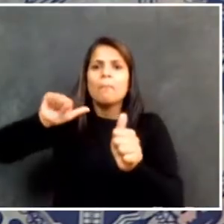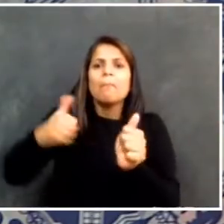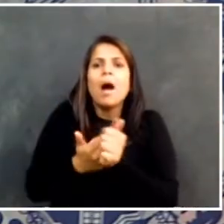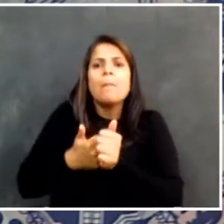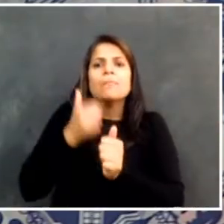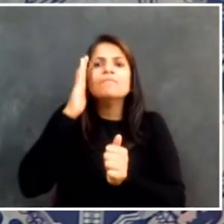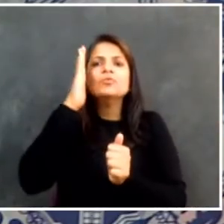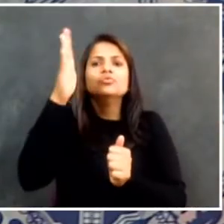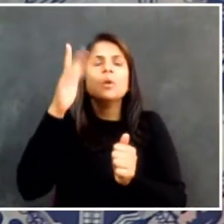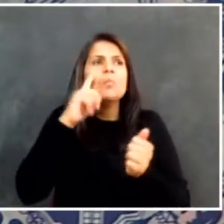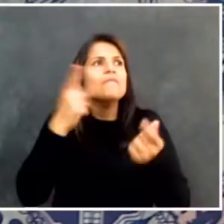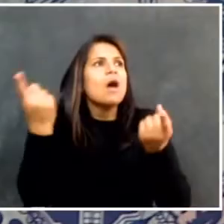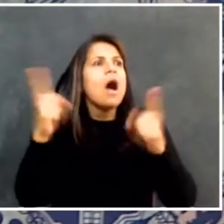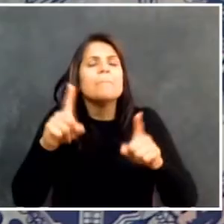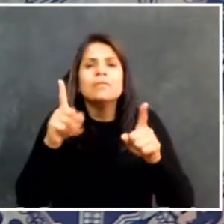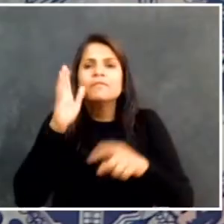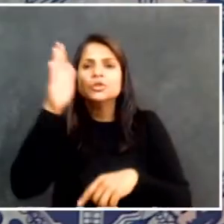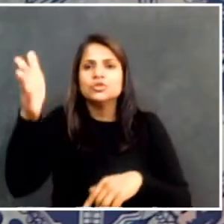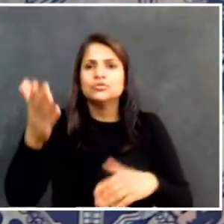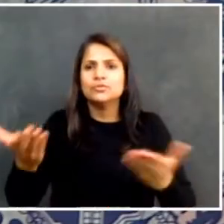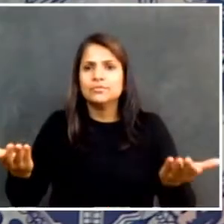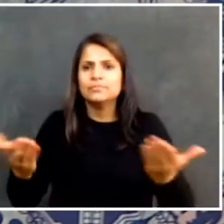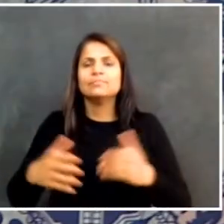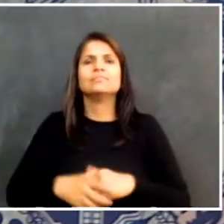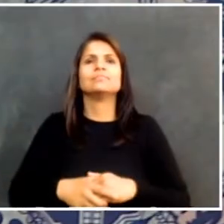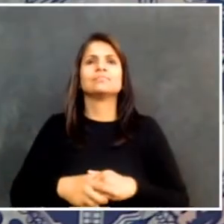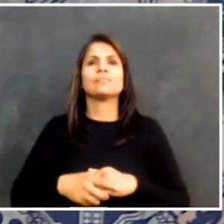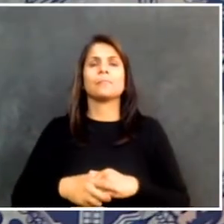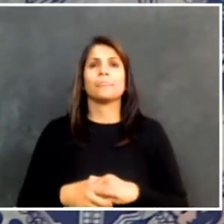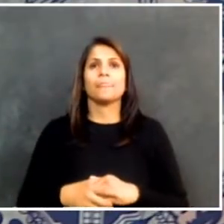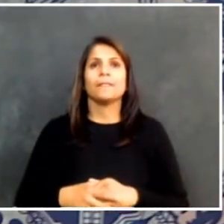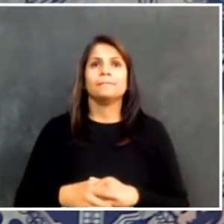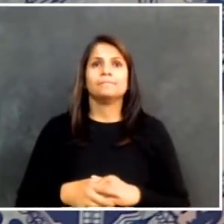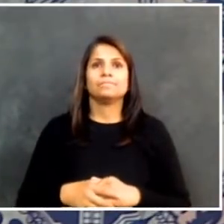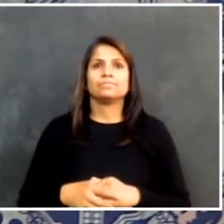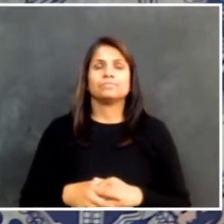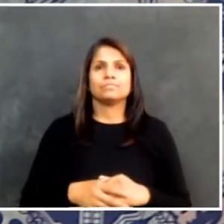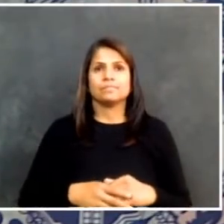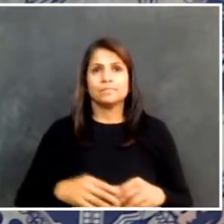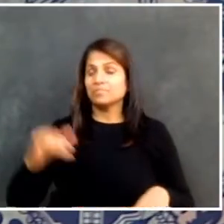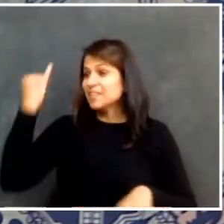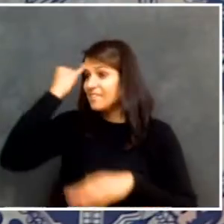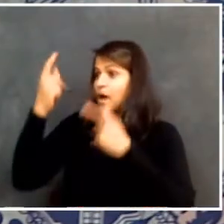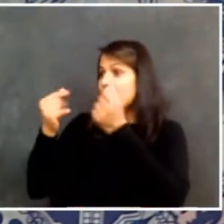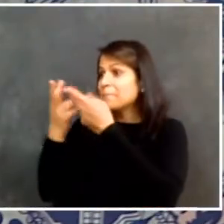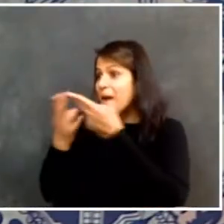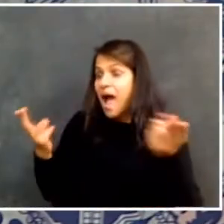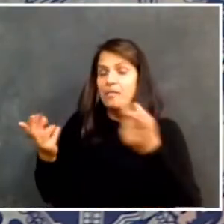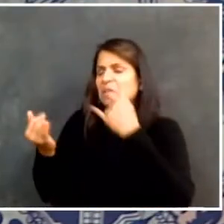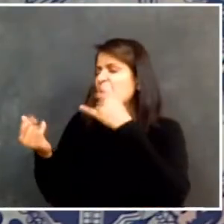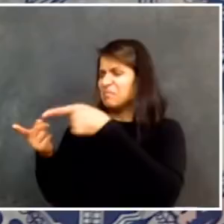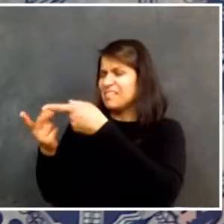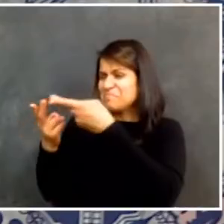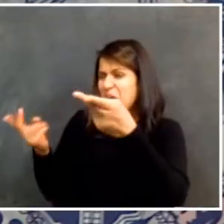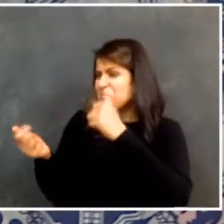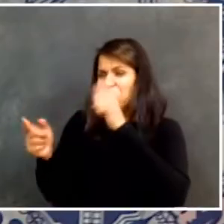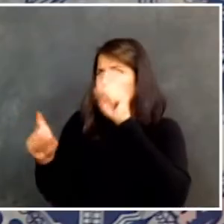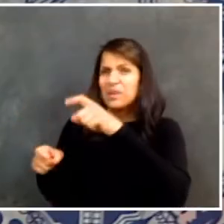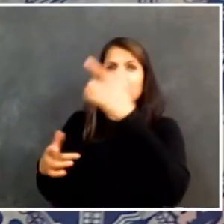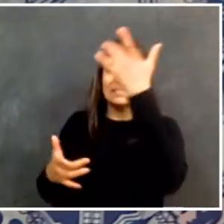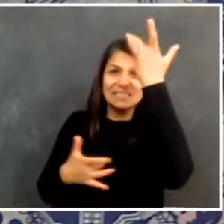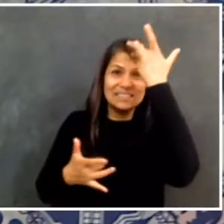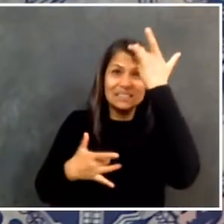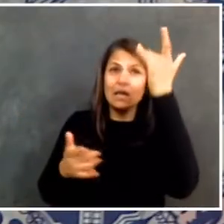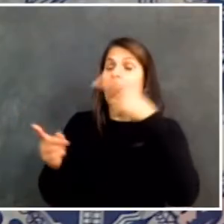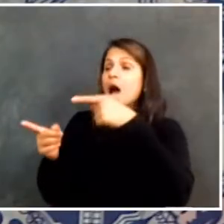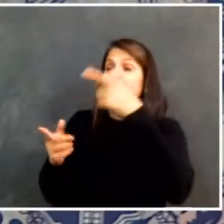part of that movement into low-level transmission and the strategies we would need for that. In terms of personnel,